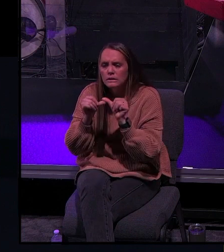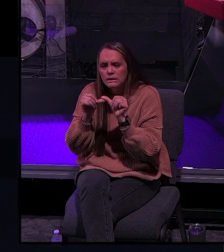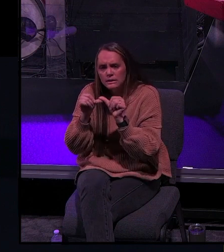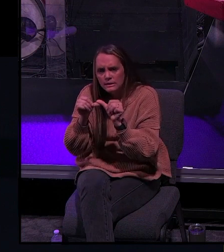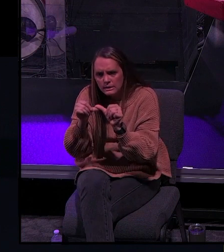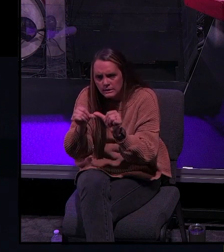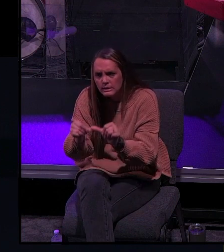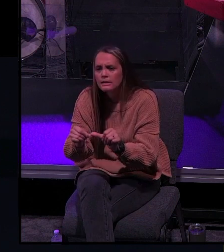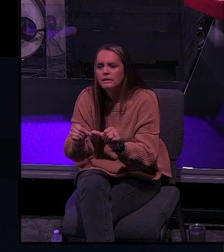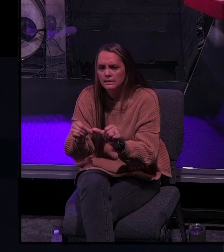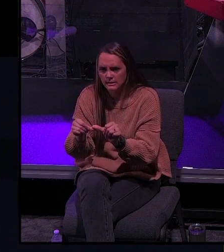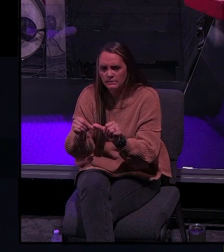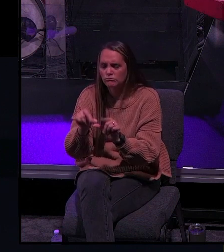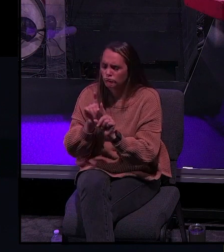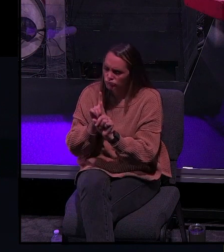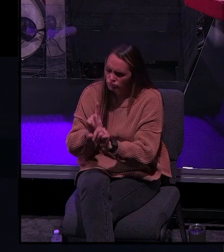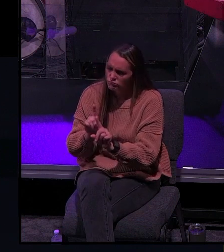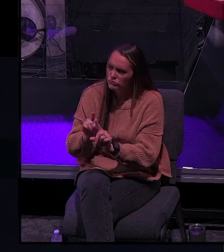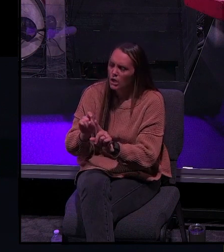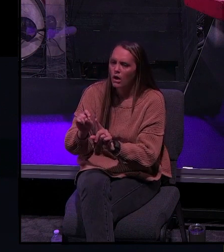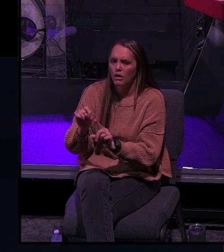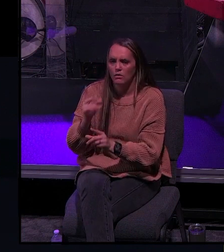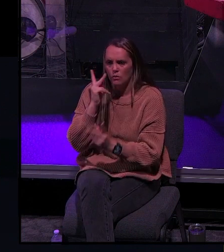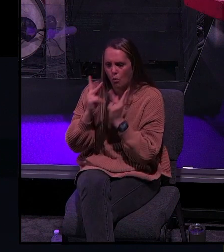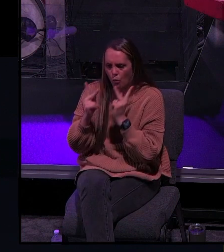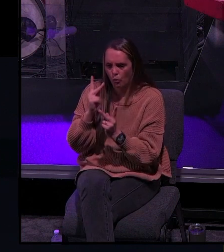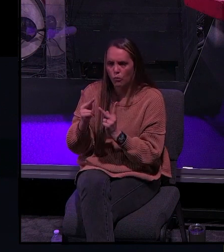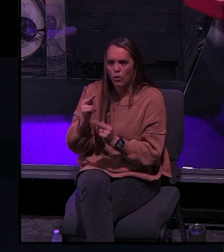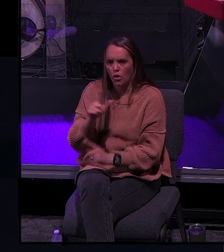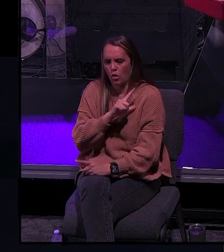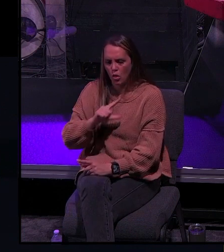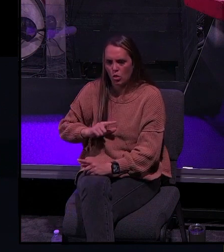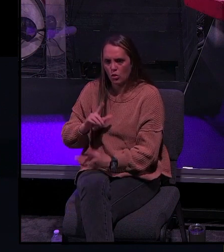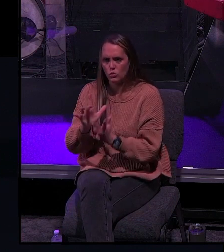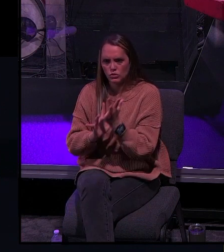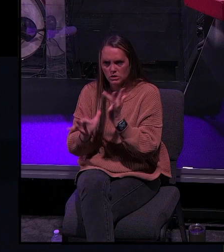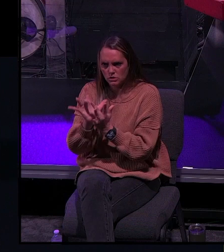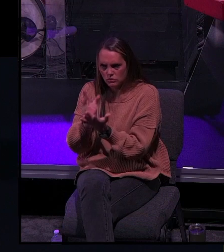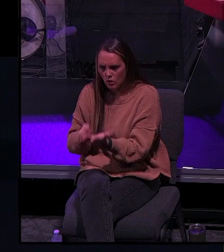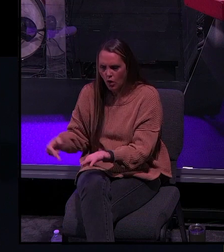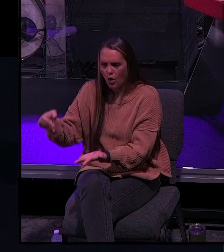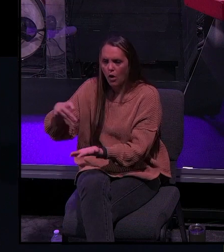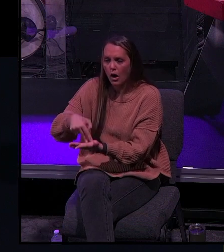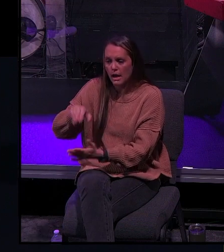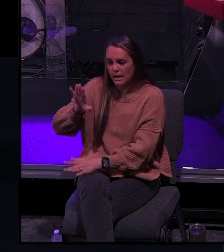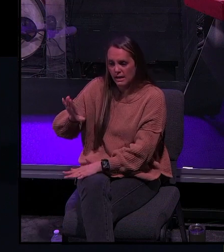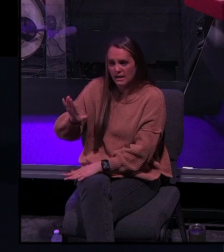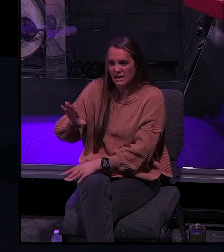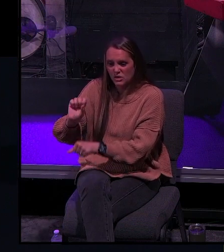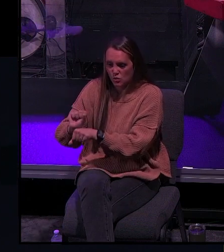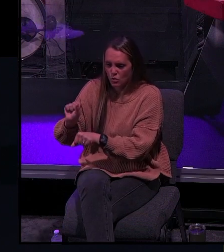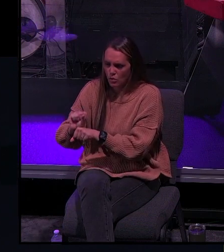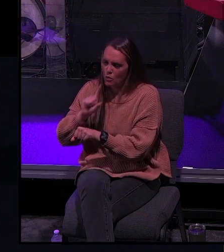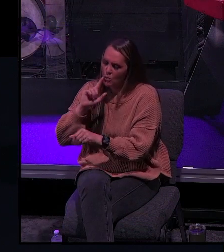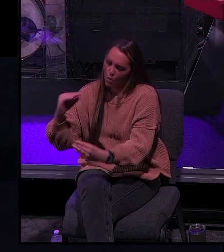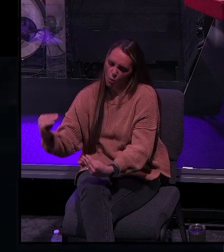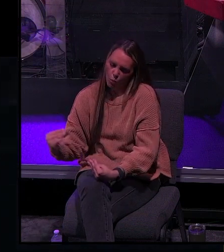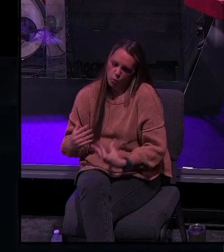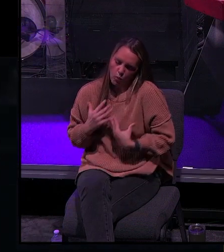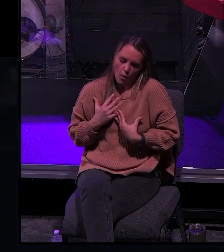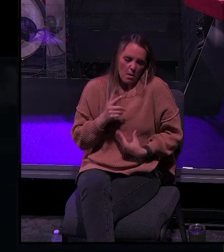the resurrection of the Lord Jesus, and God's grace was so powerful at work in them all that there was no needy persons among